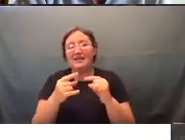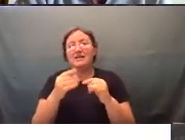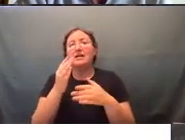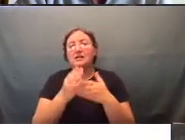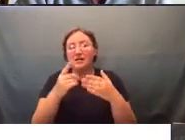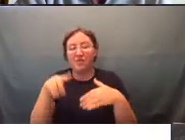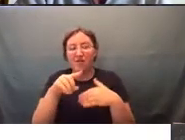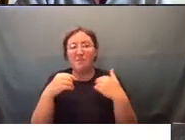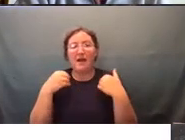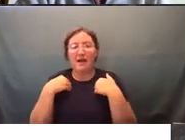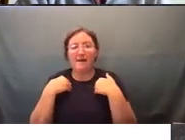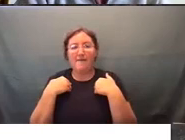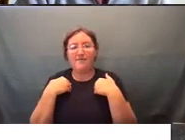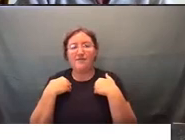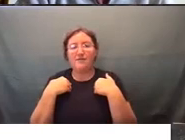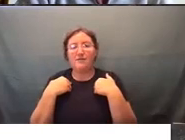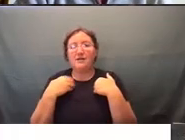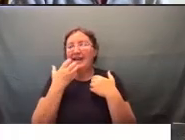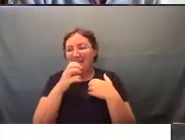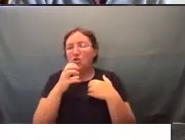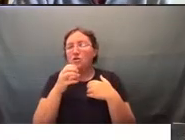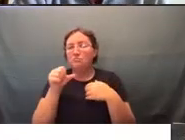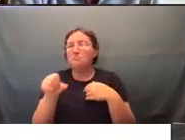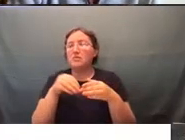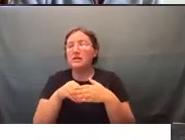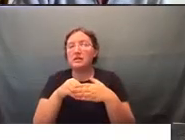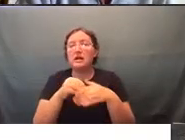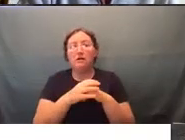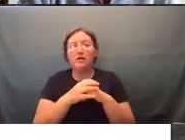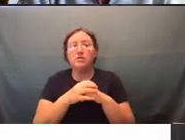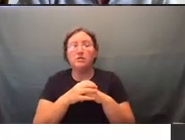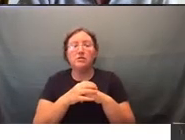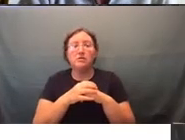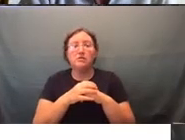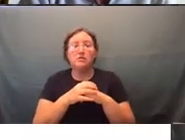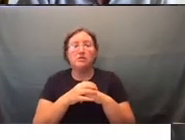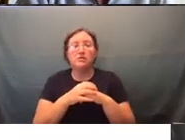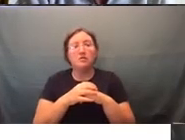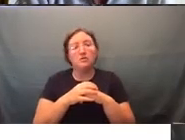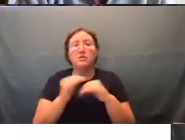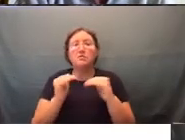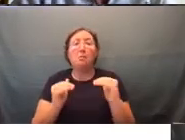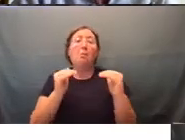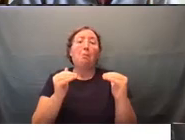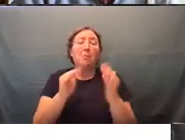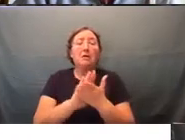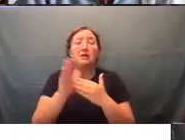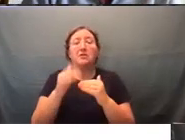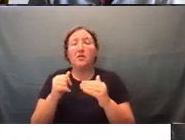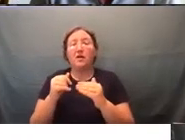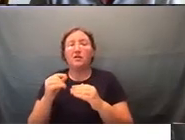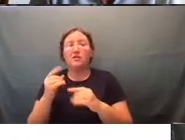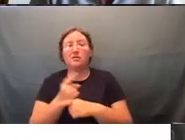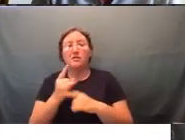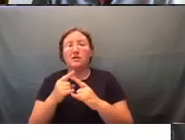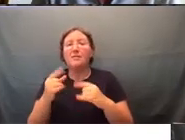like what's called a heater. It's a hard word. Heaters inside. So a little step up, a little bit nicer of like a cot